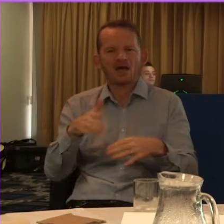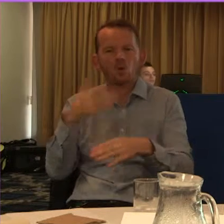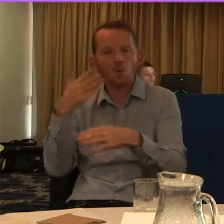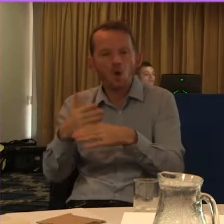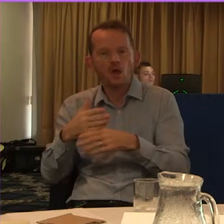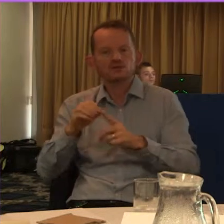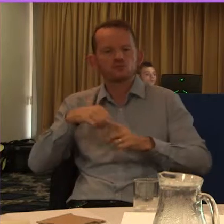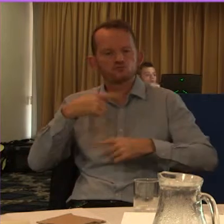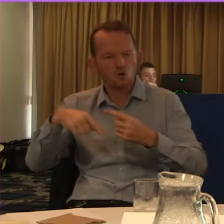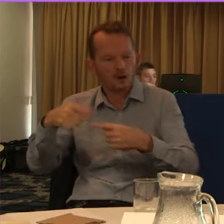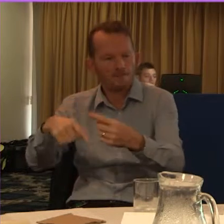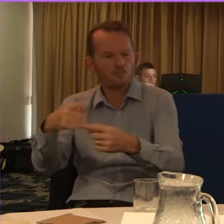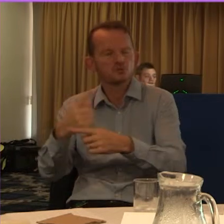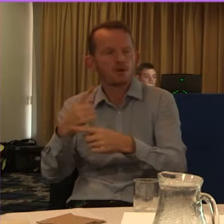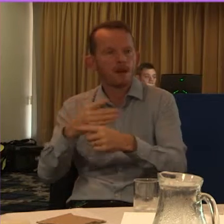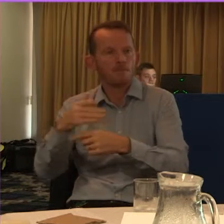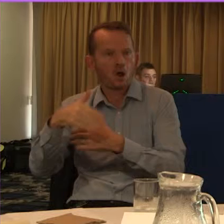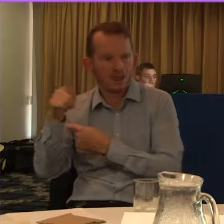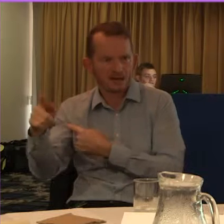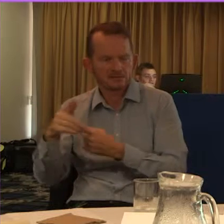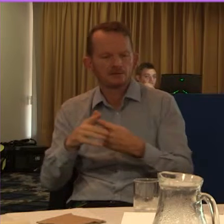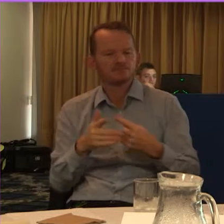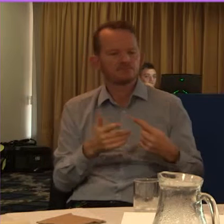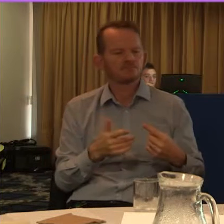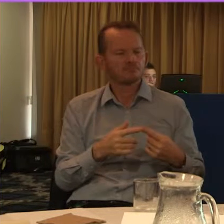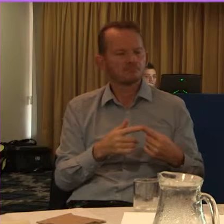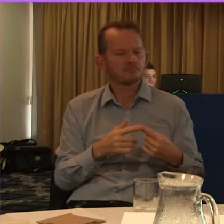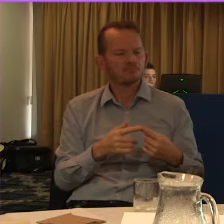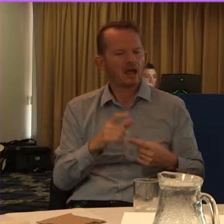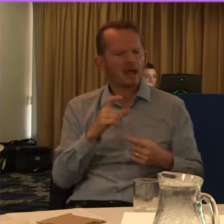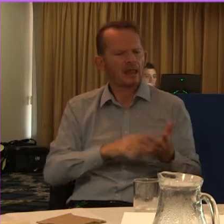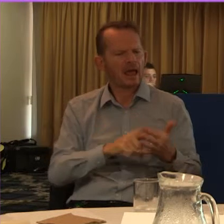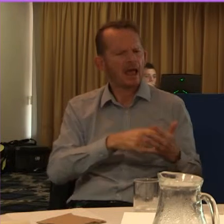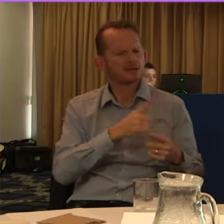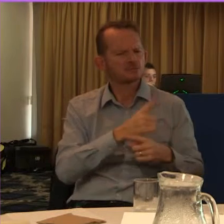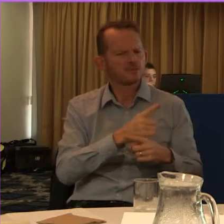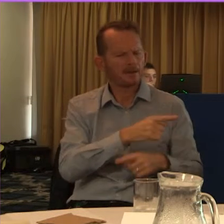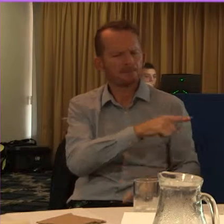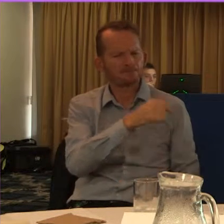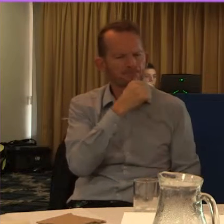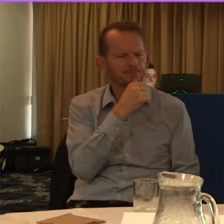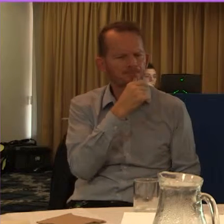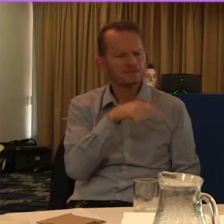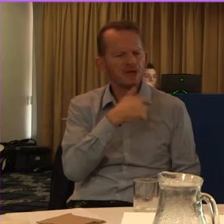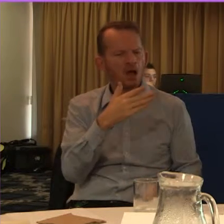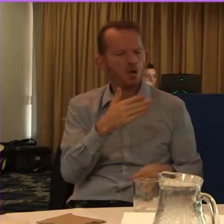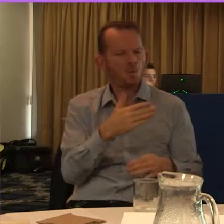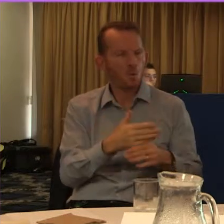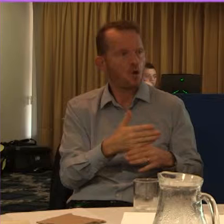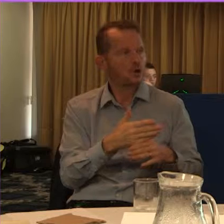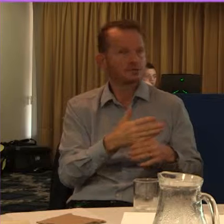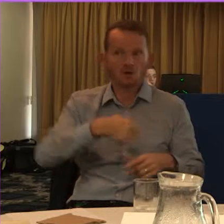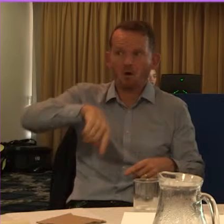of which we'll hear more about later. And I think one of those areas, as Claire's already mentioned, to think about is well-being of